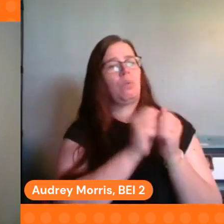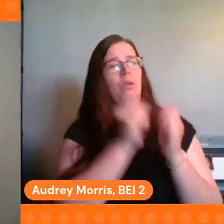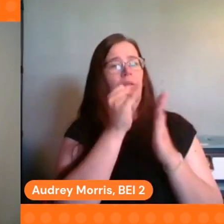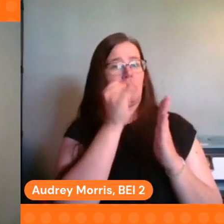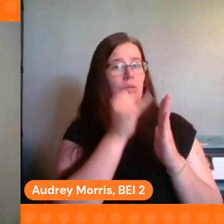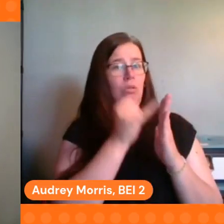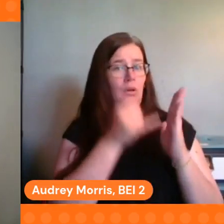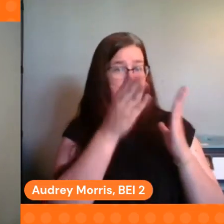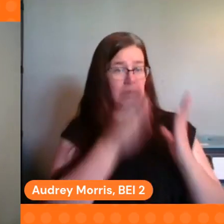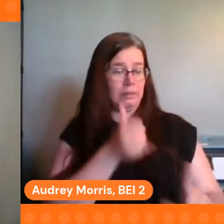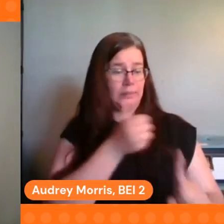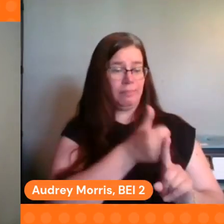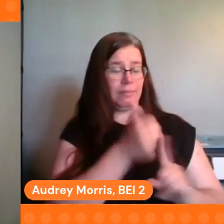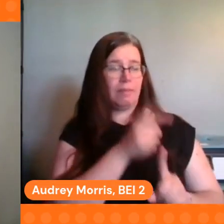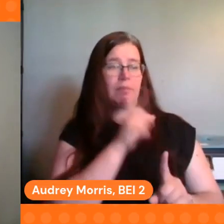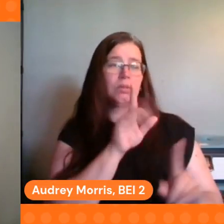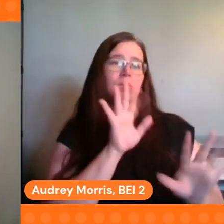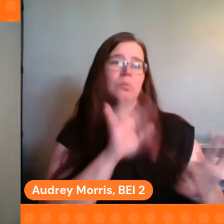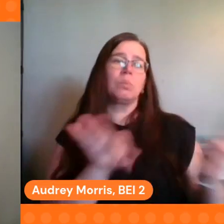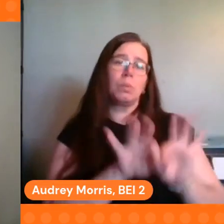one.